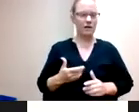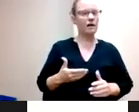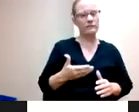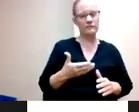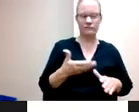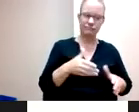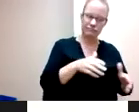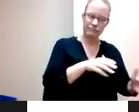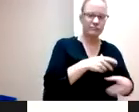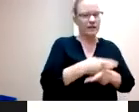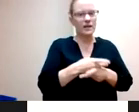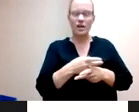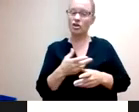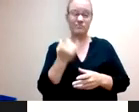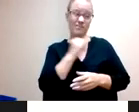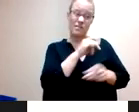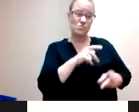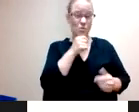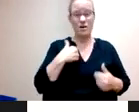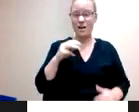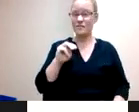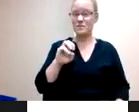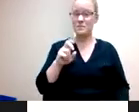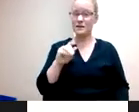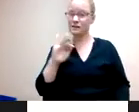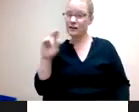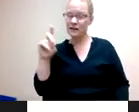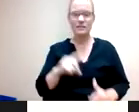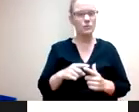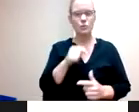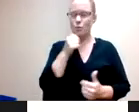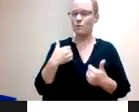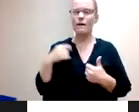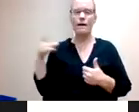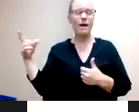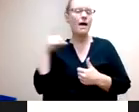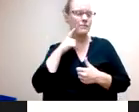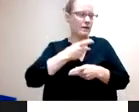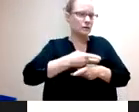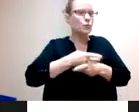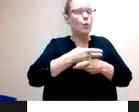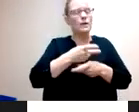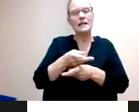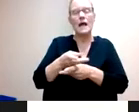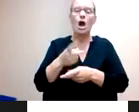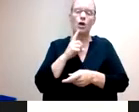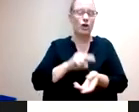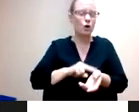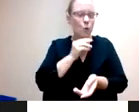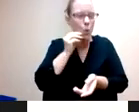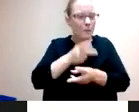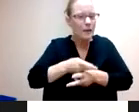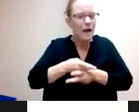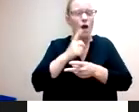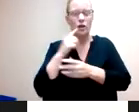not getting paid for that custodial care on top of the hospice piece, the actual nursing home care, and the